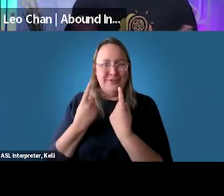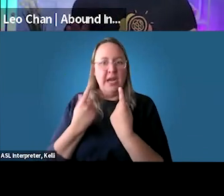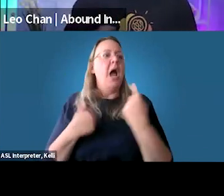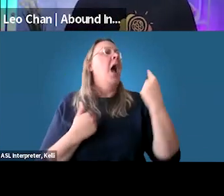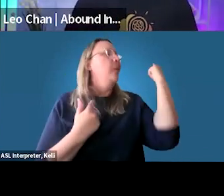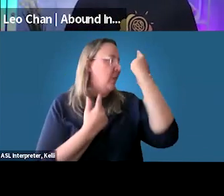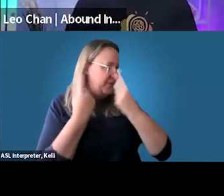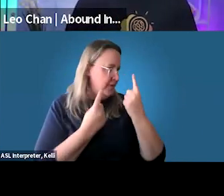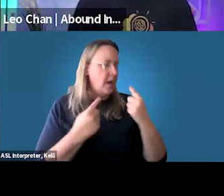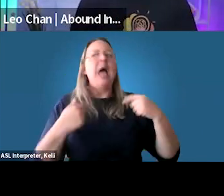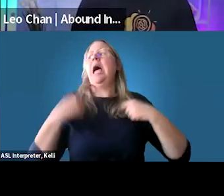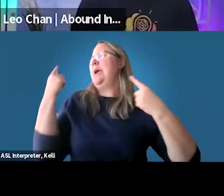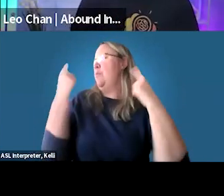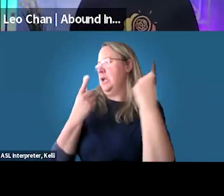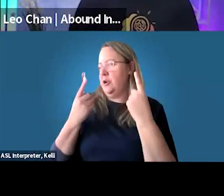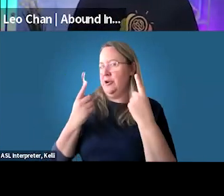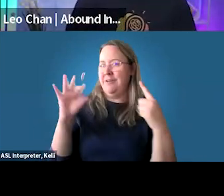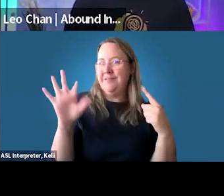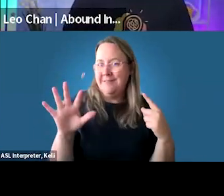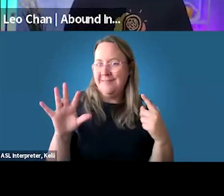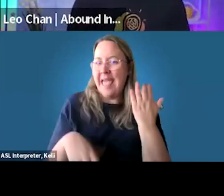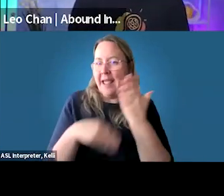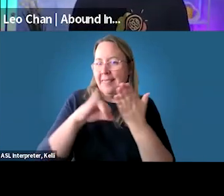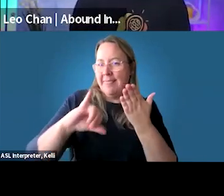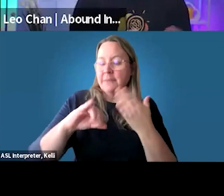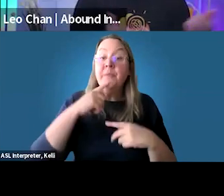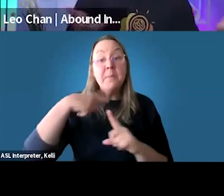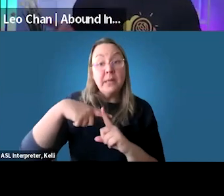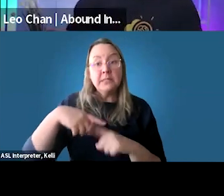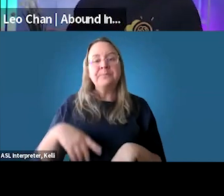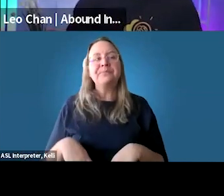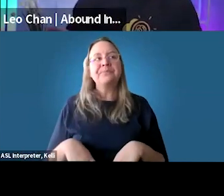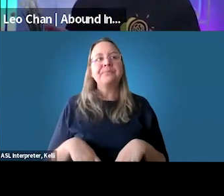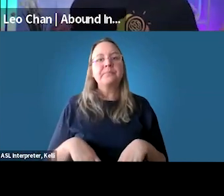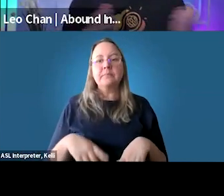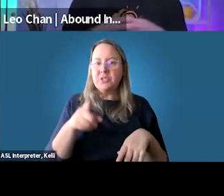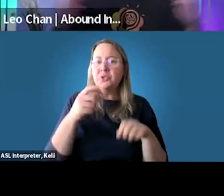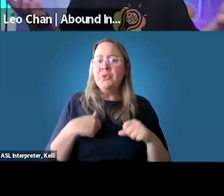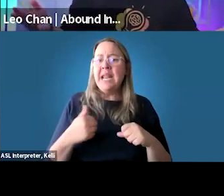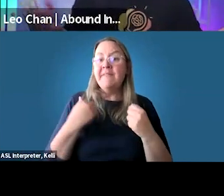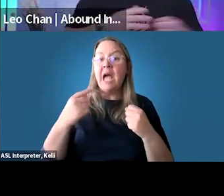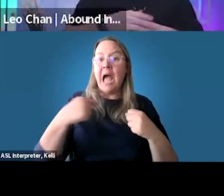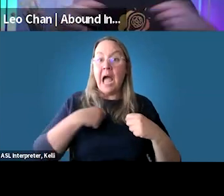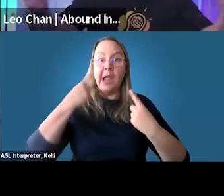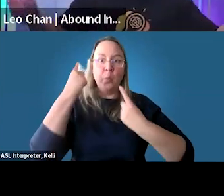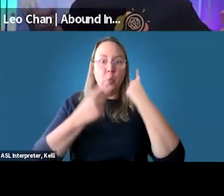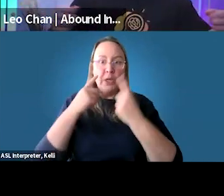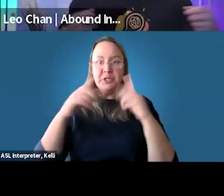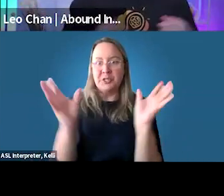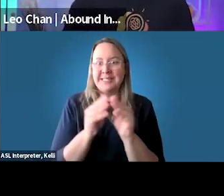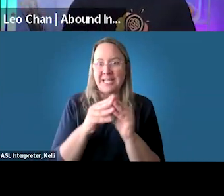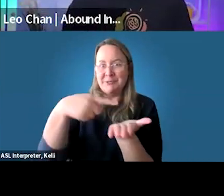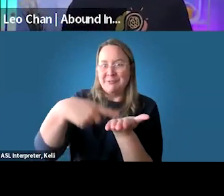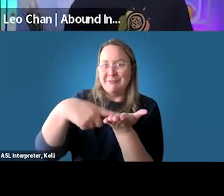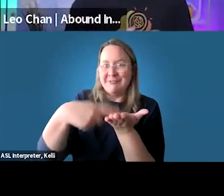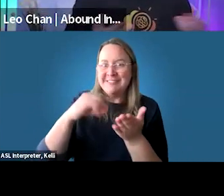wonder really changes the game. The second thing is you can hold I wonder sessions. You can imagine the next time your